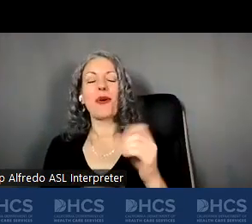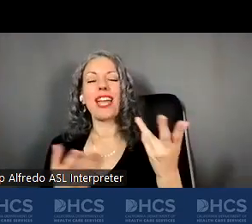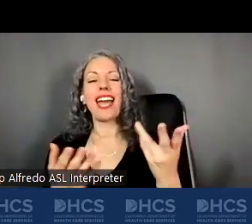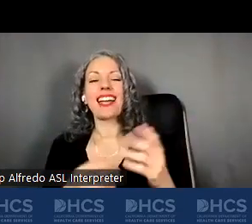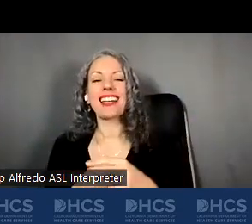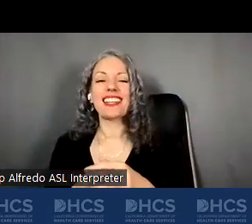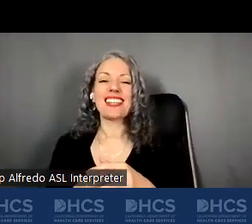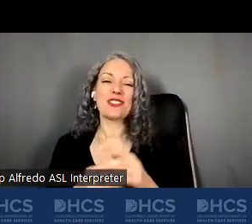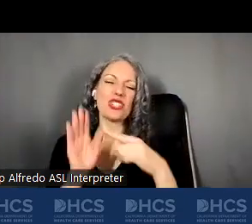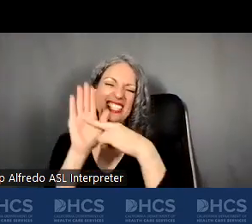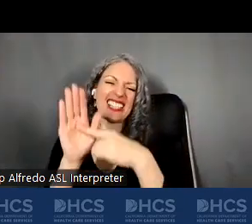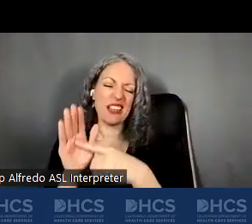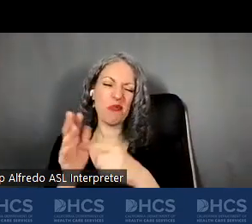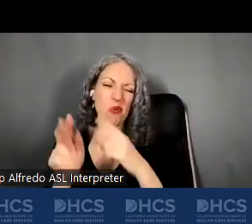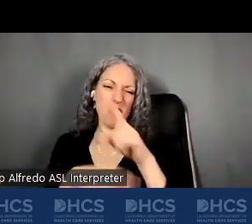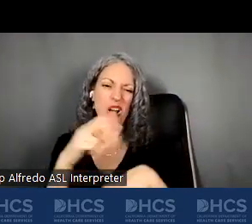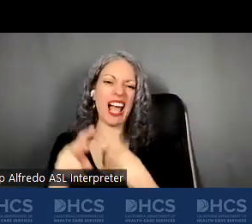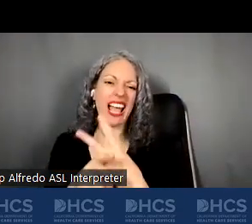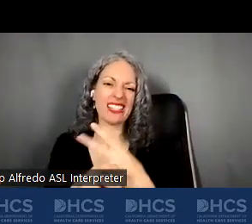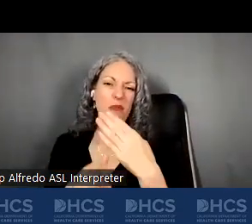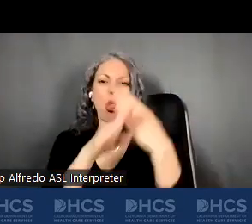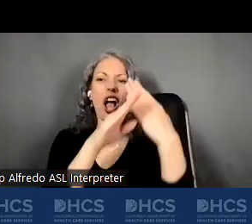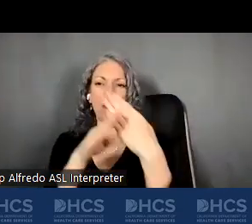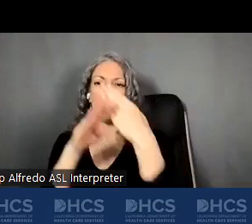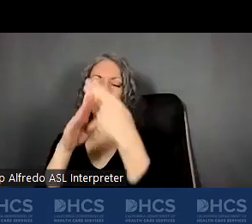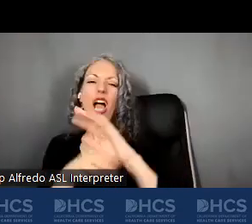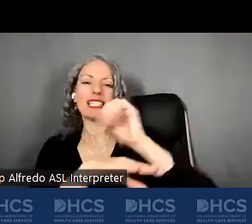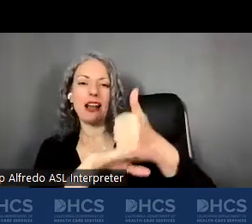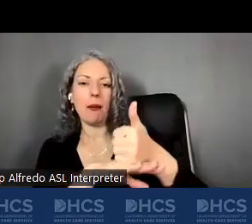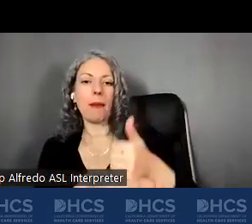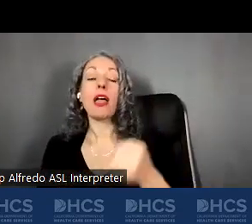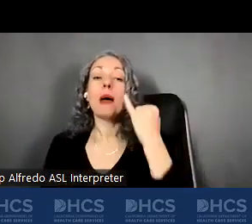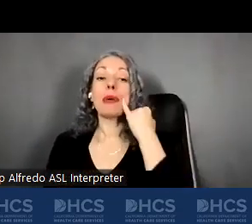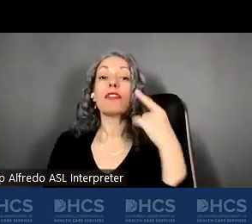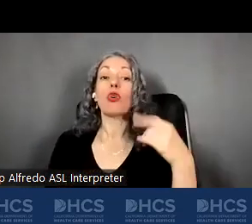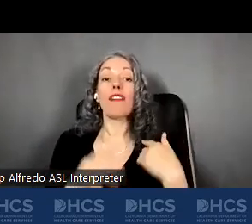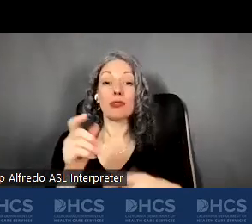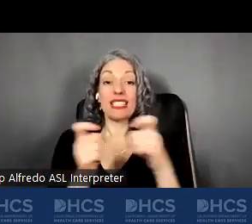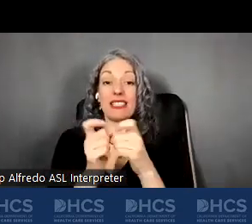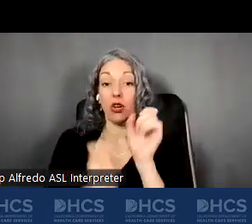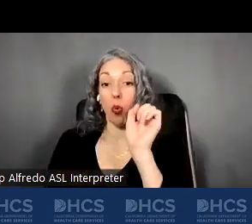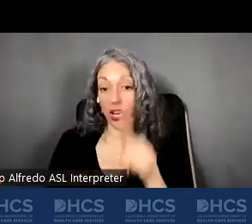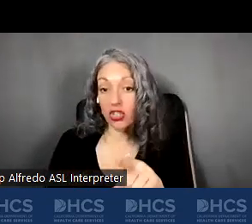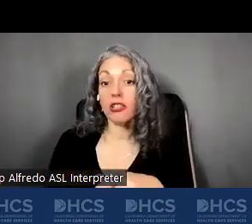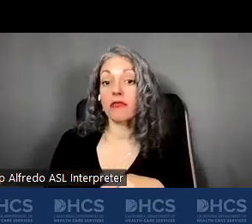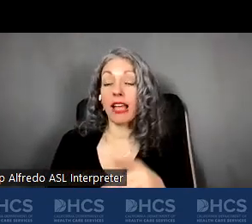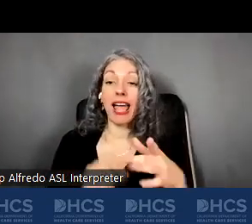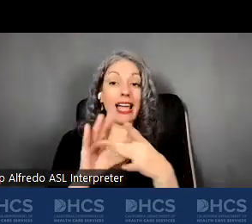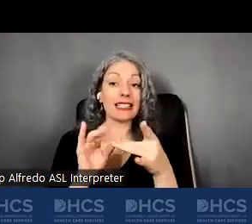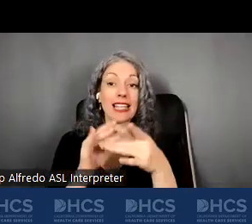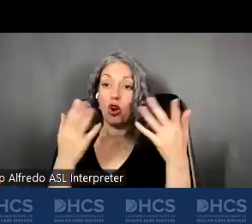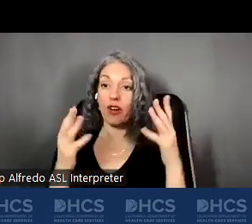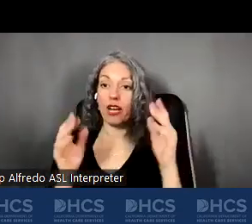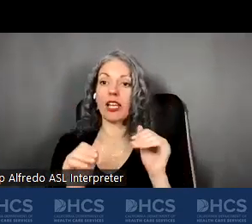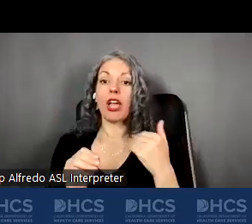just an example of the type of guardrails that are in place. But if you have any specific questions, as I mentioned, we do have a lot of